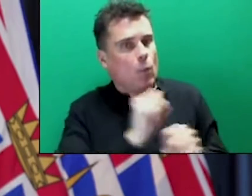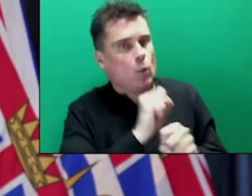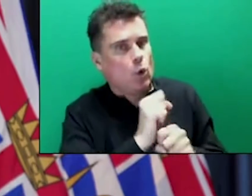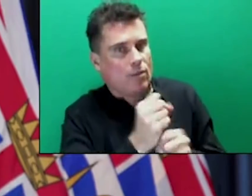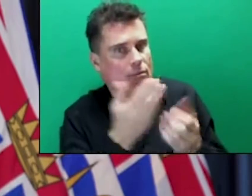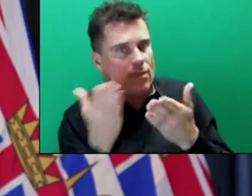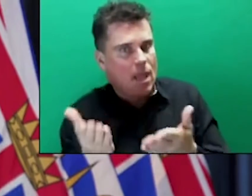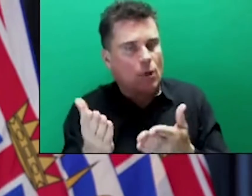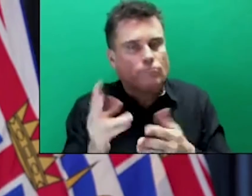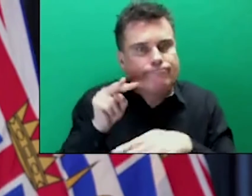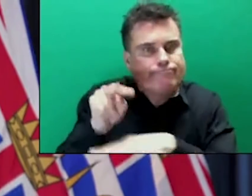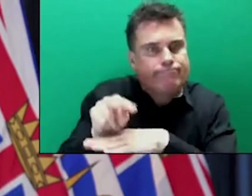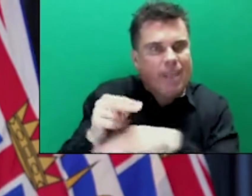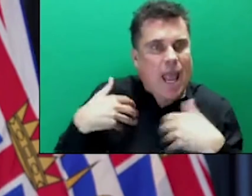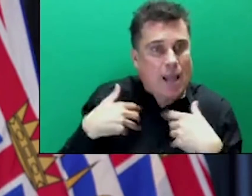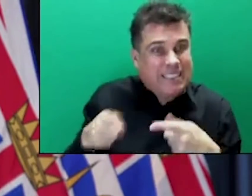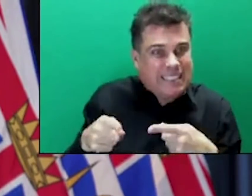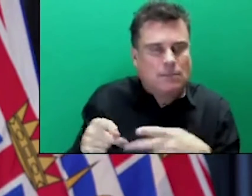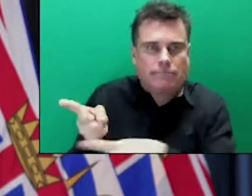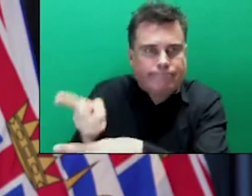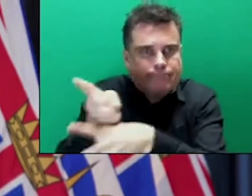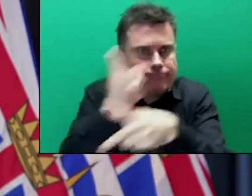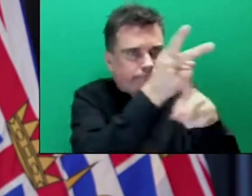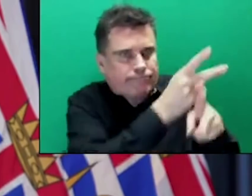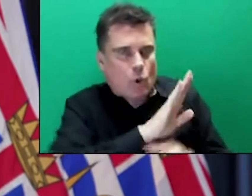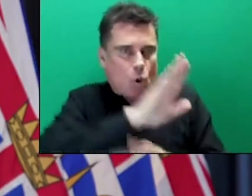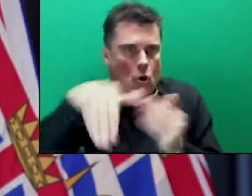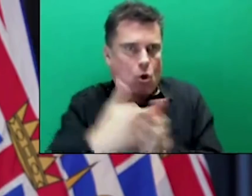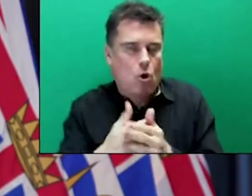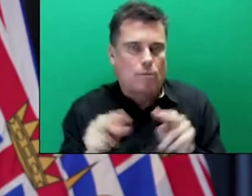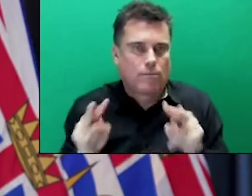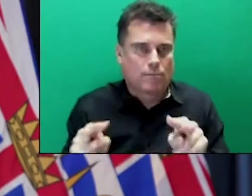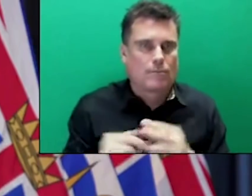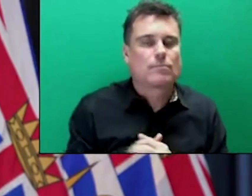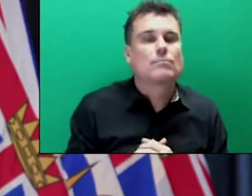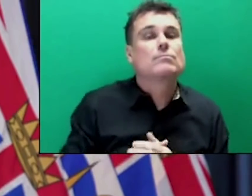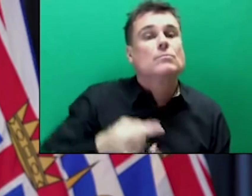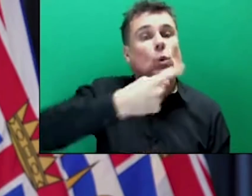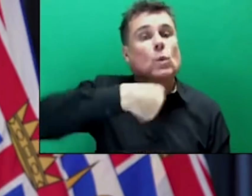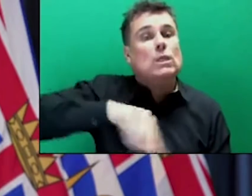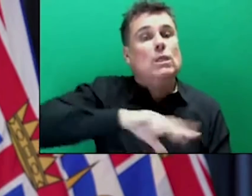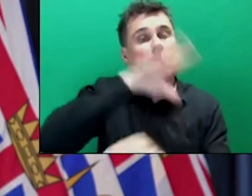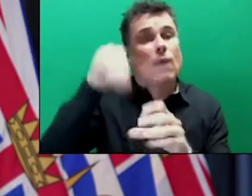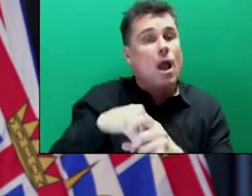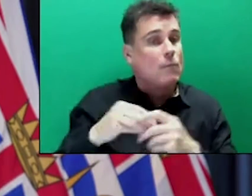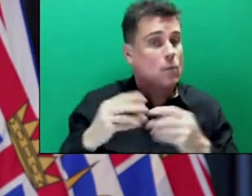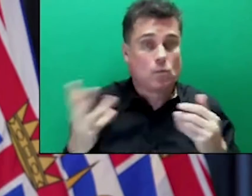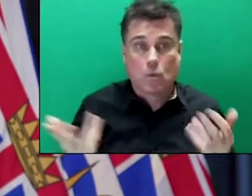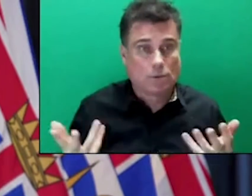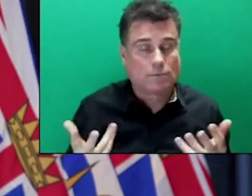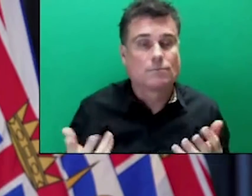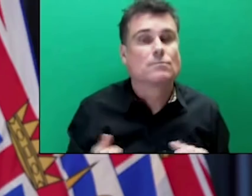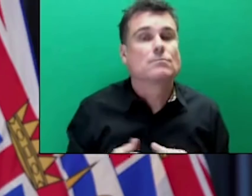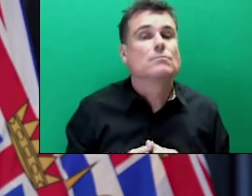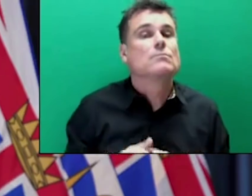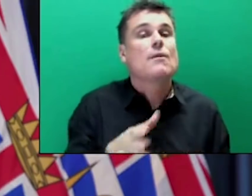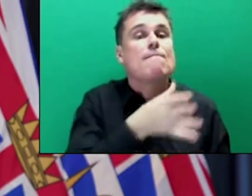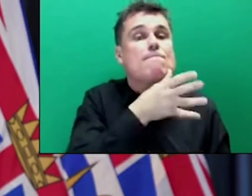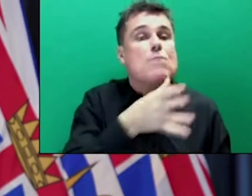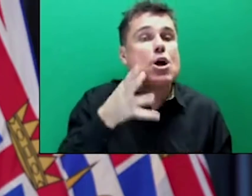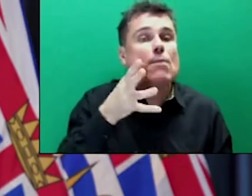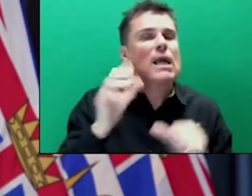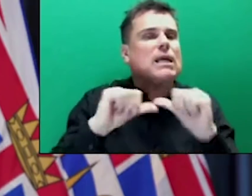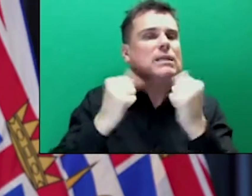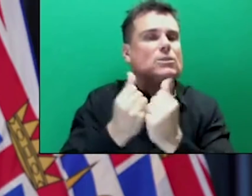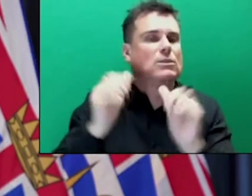to look at holistically, and we're involved with both the CFIA and the Public Health Agency of Canada to make sure that all